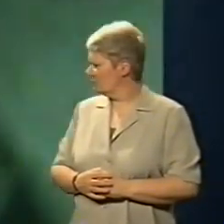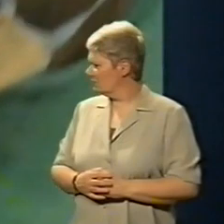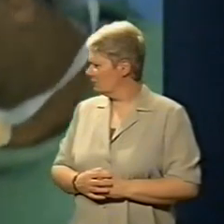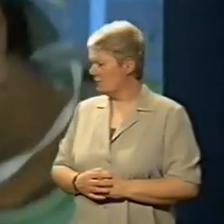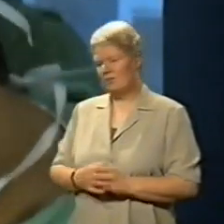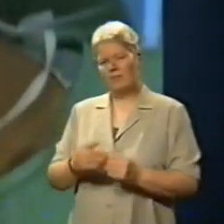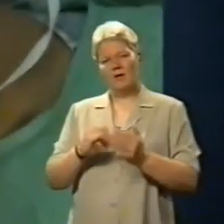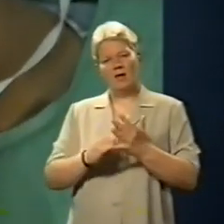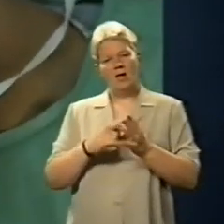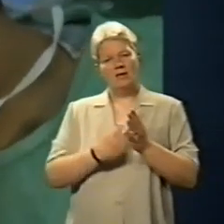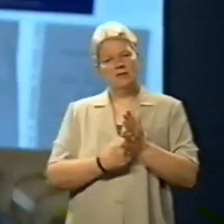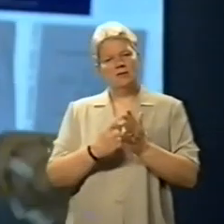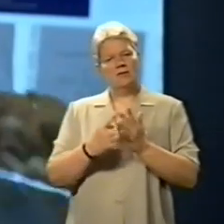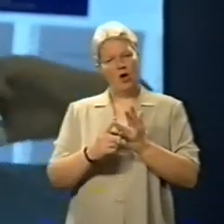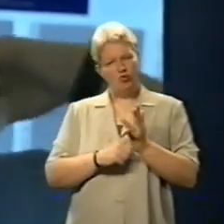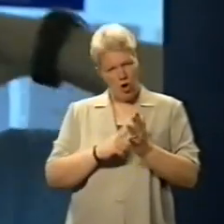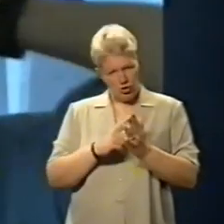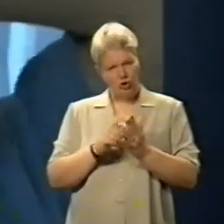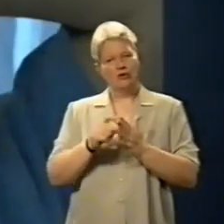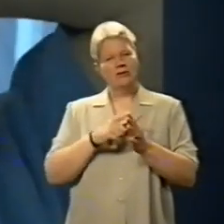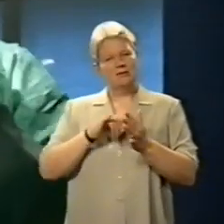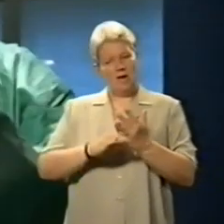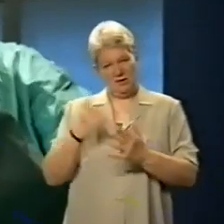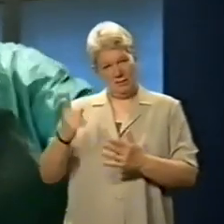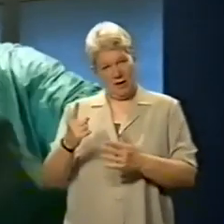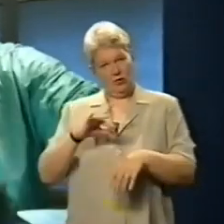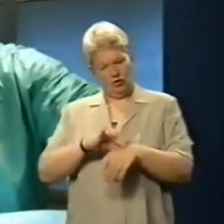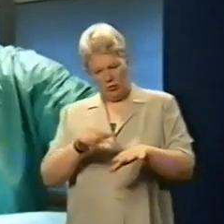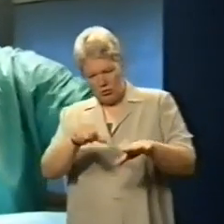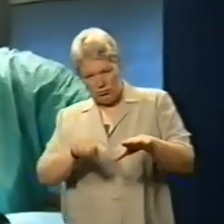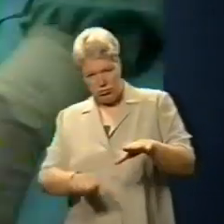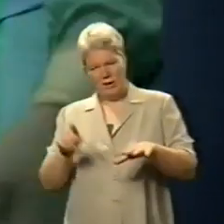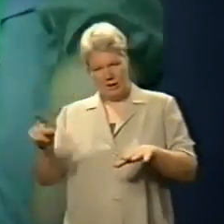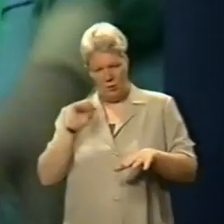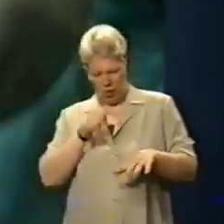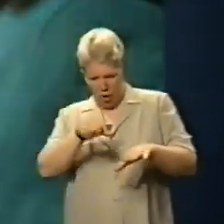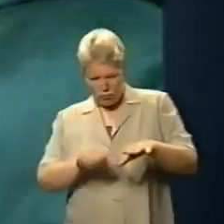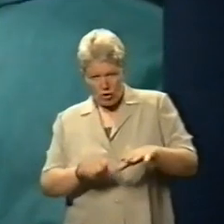Saroj Das is the surgeon who's going to carry out this pioneering operation.